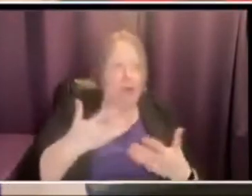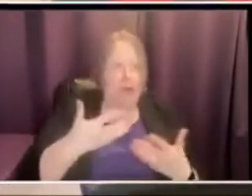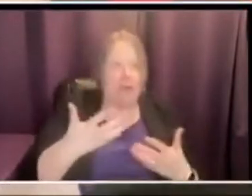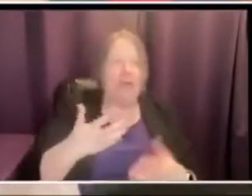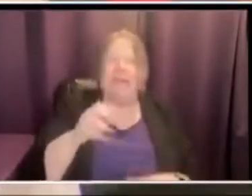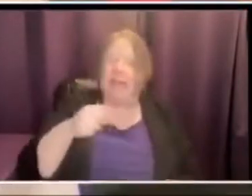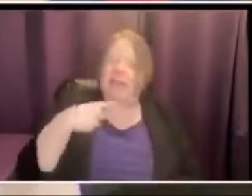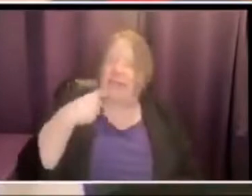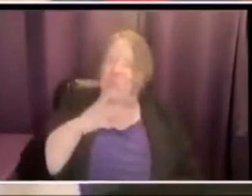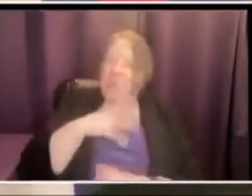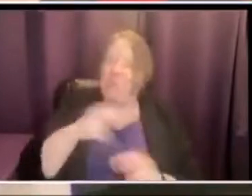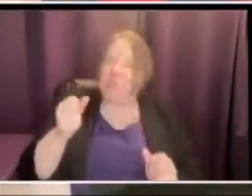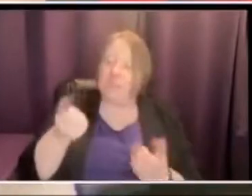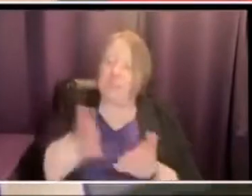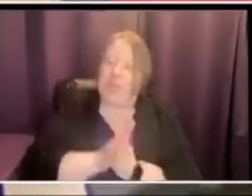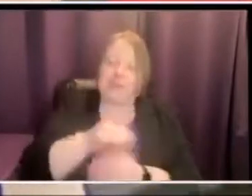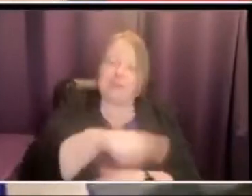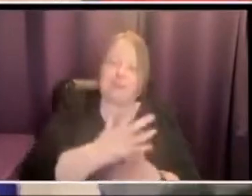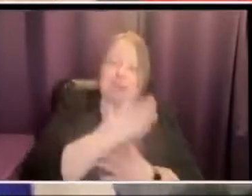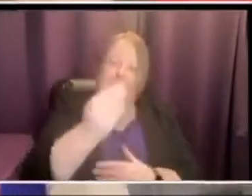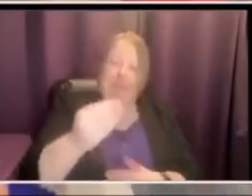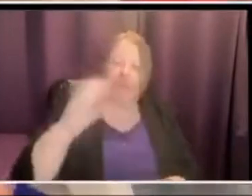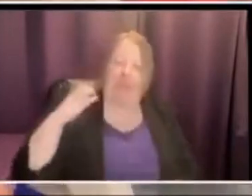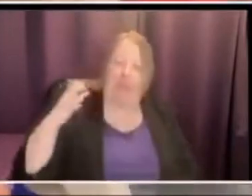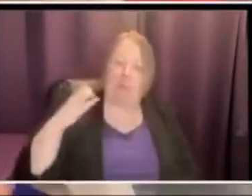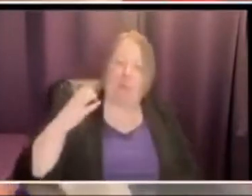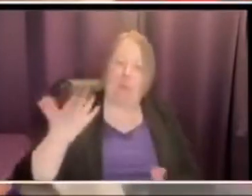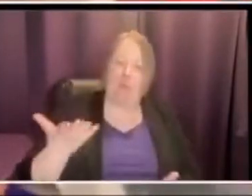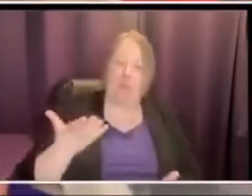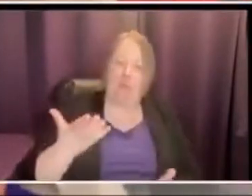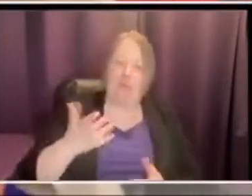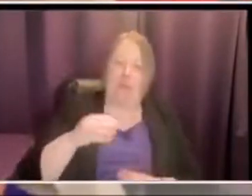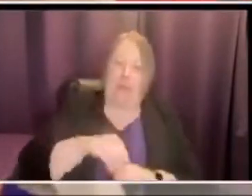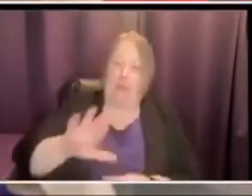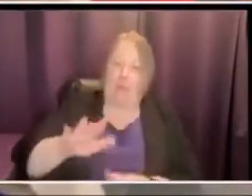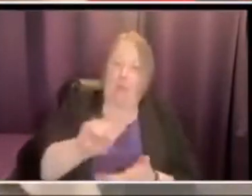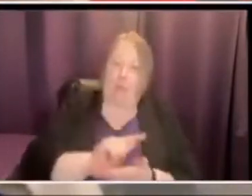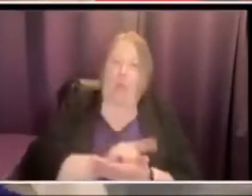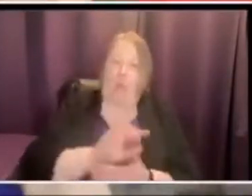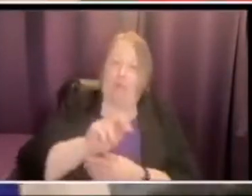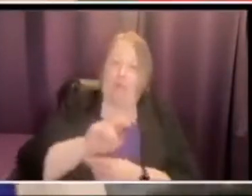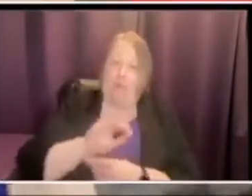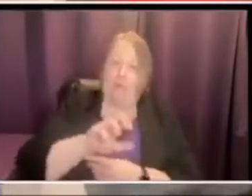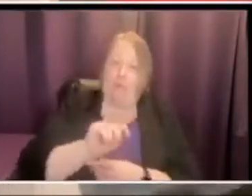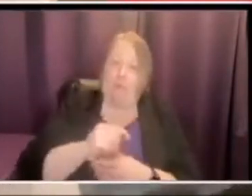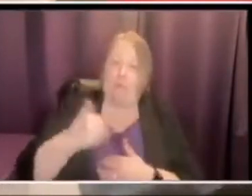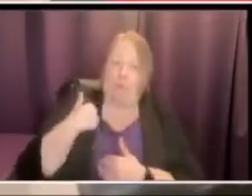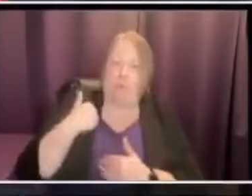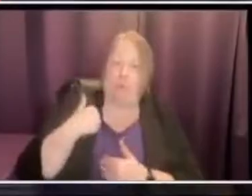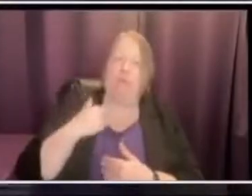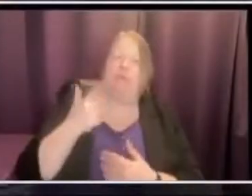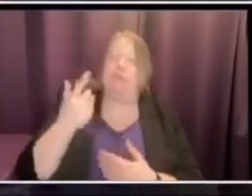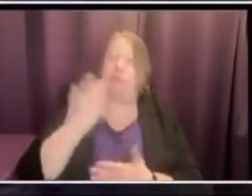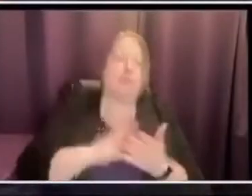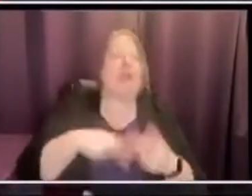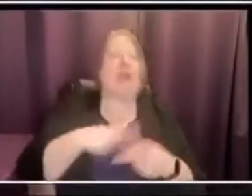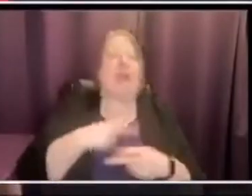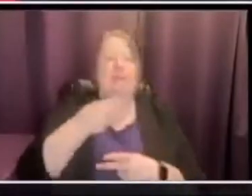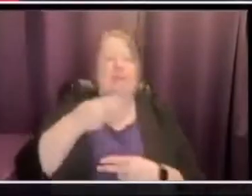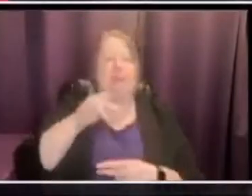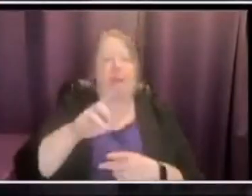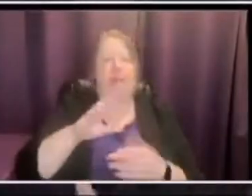the Capitol, Mr. Attorney General, in your law enforcement responsibility. A public statement they should all leave.